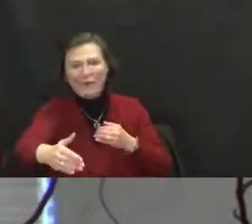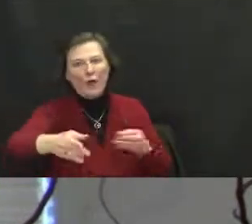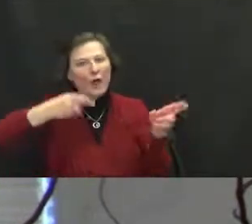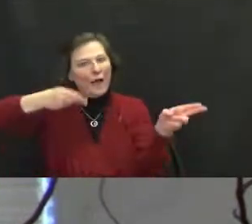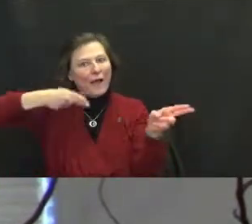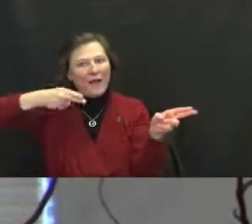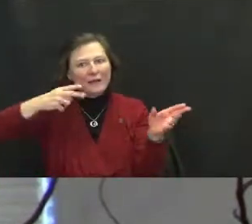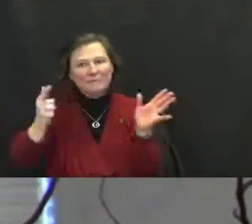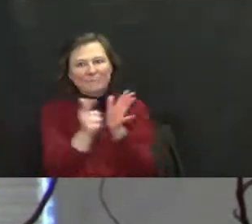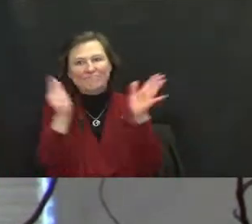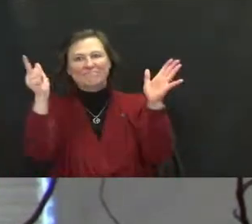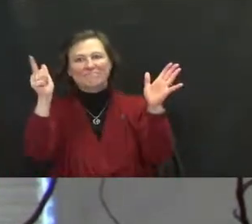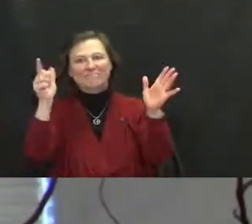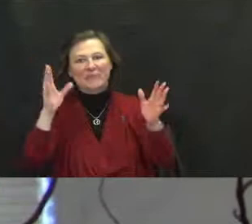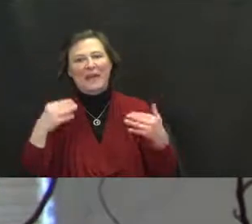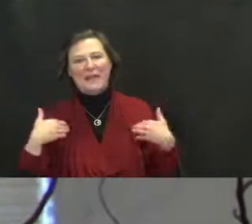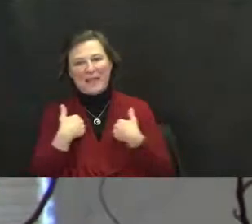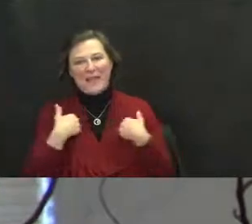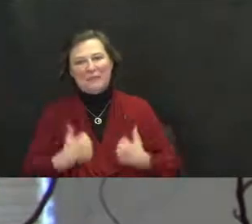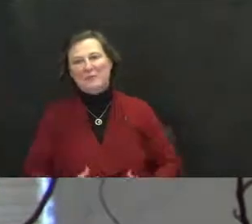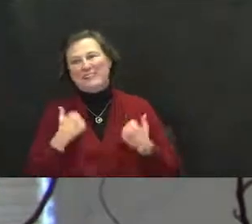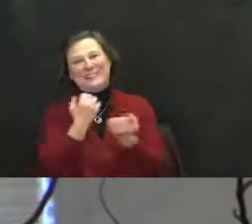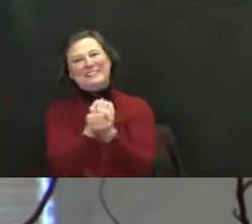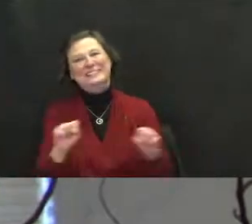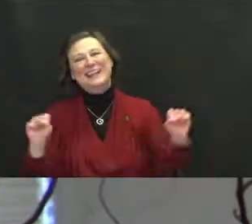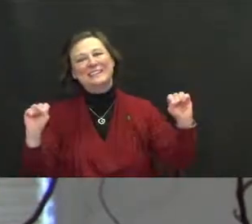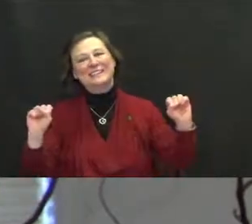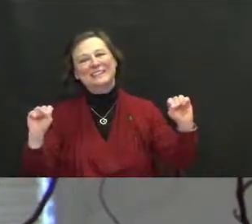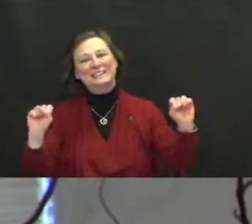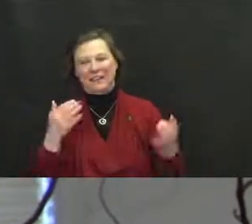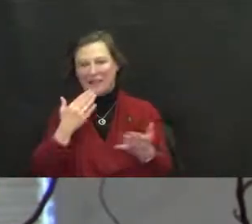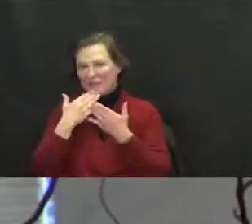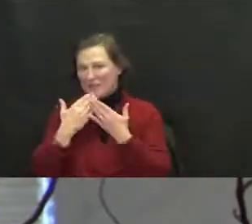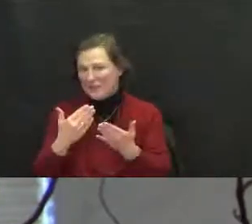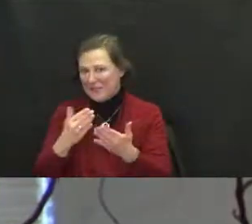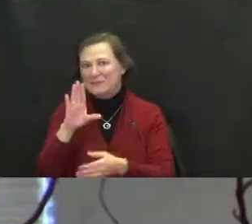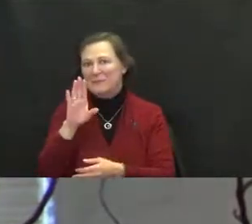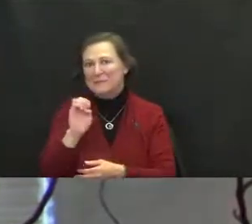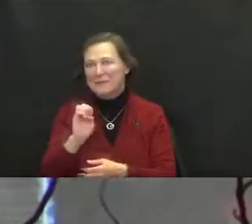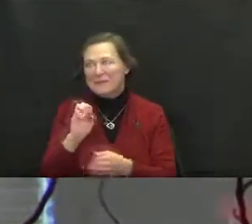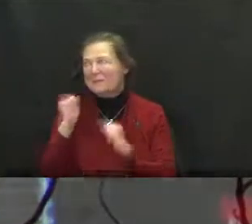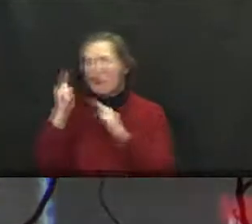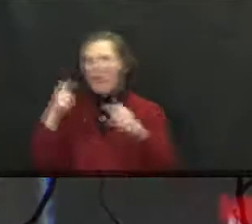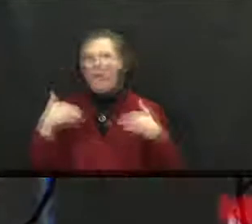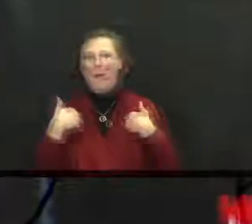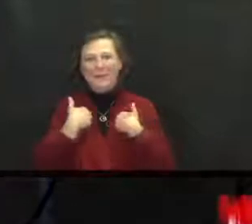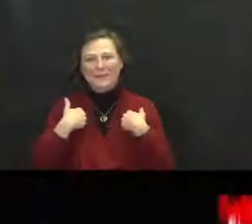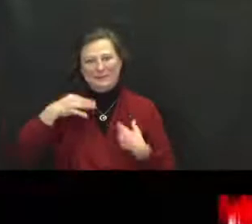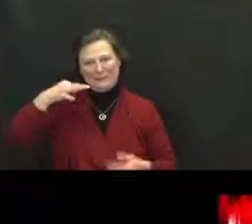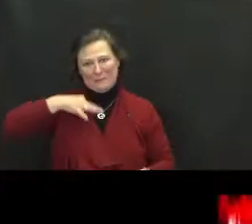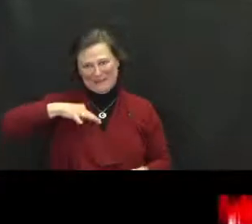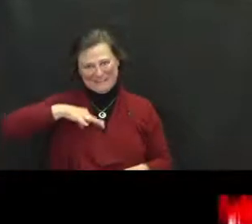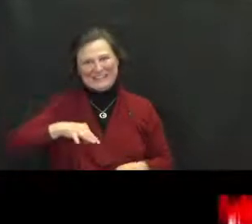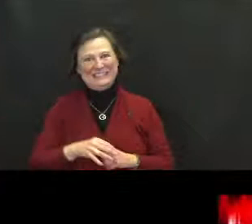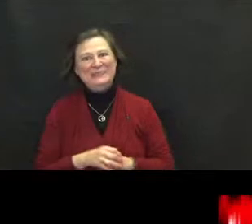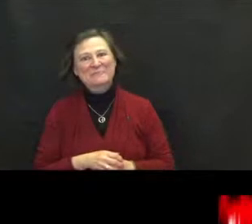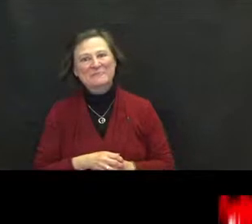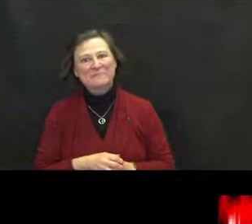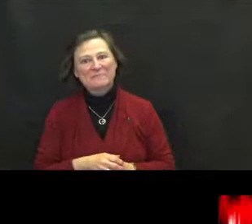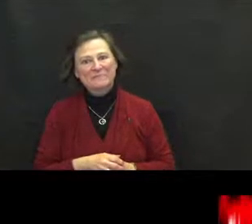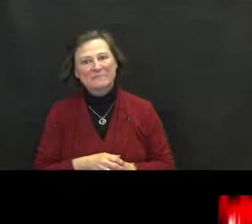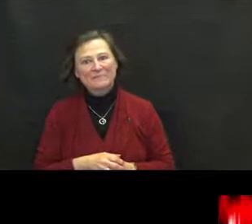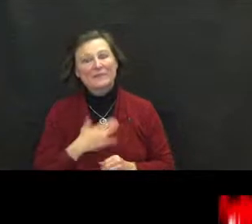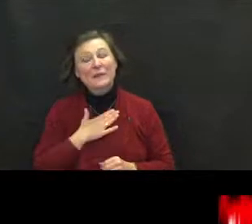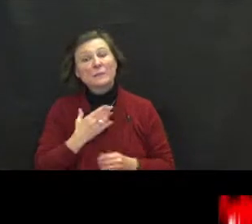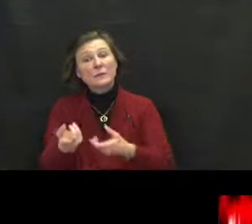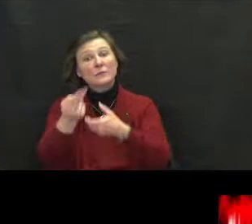forest animals lived in safety. Thanks be, and may all beings benefit. Please do consider